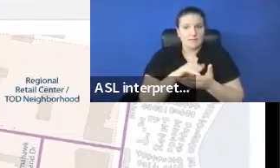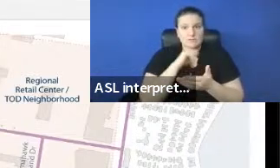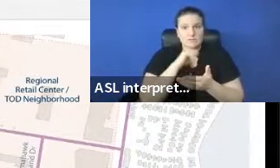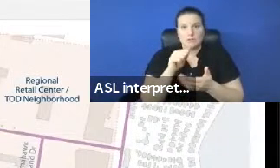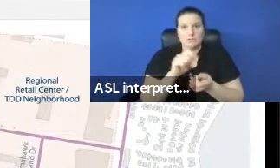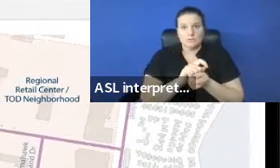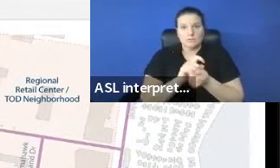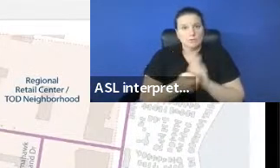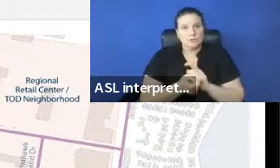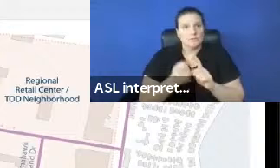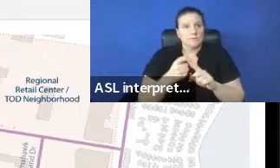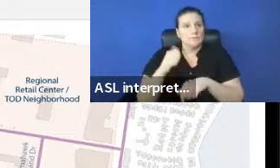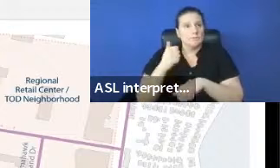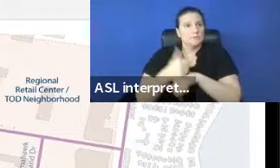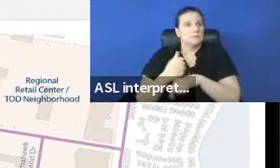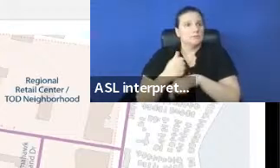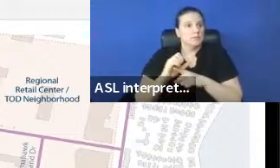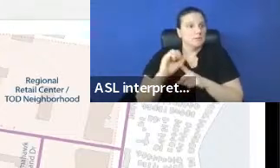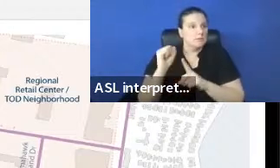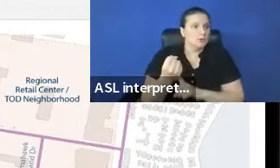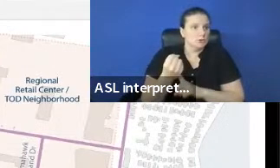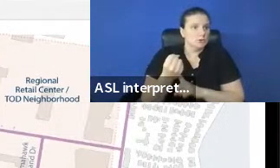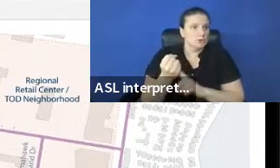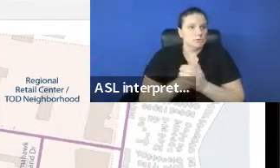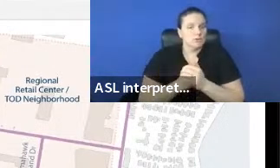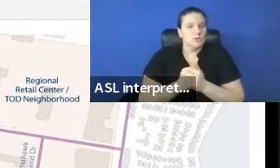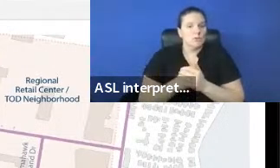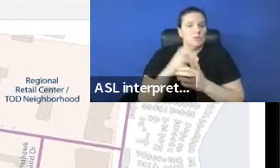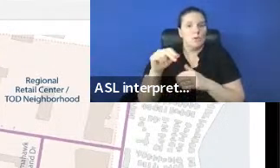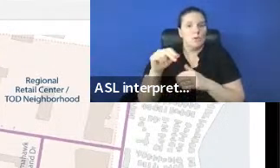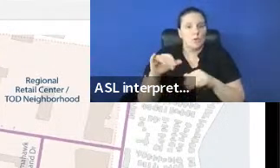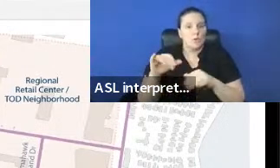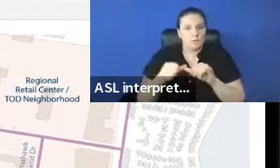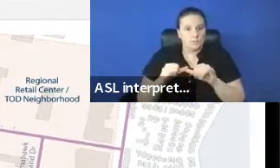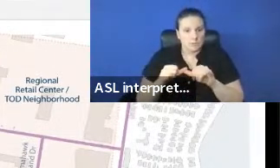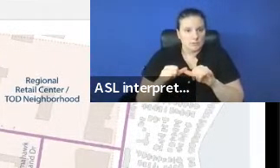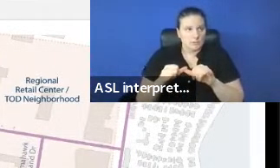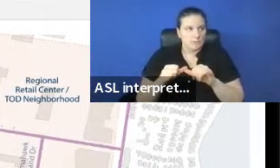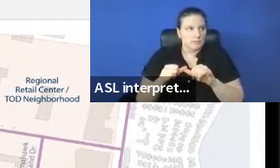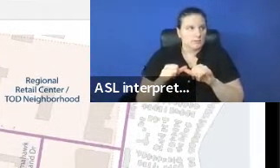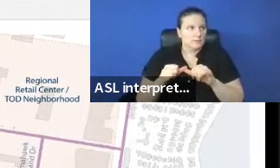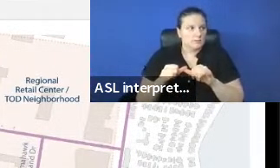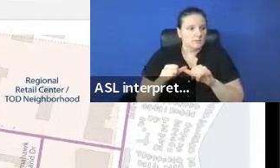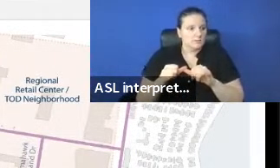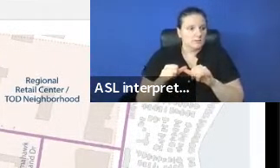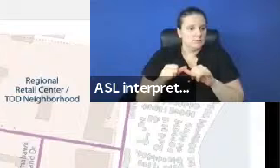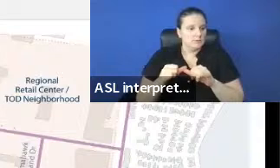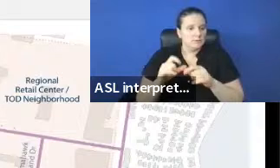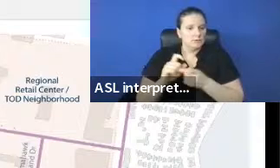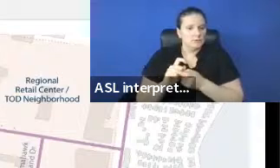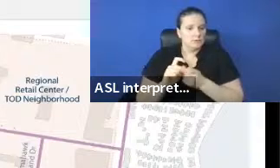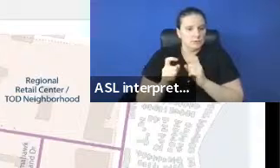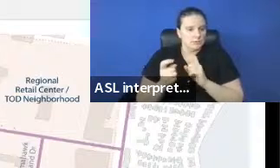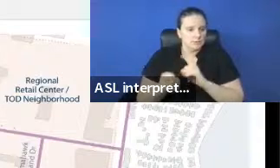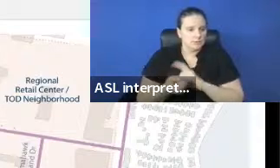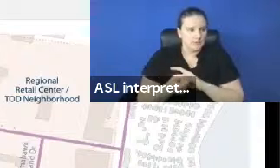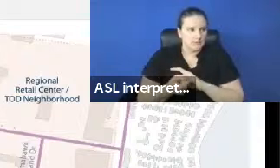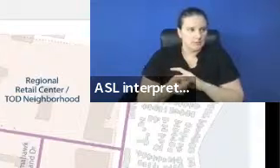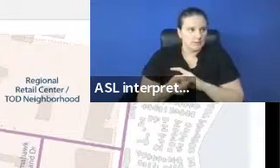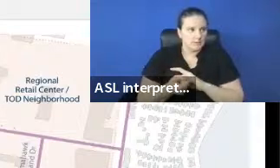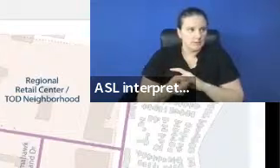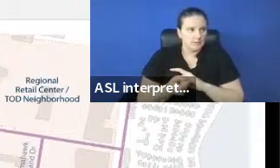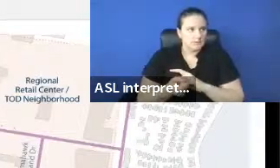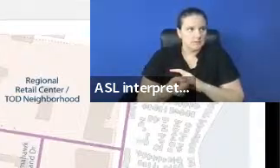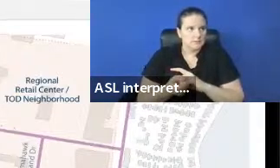from existing conditions, no engineering change, do we think that it will still create the same